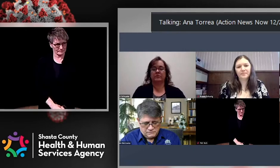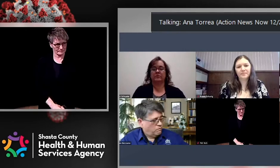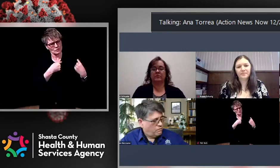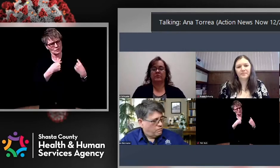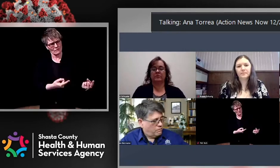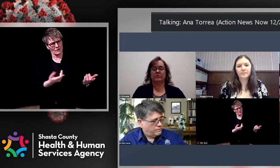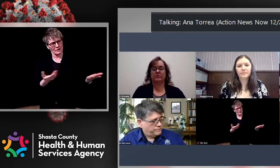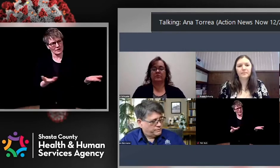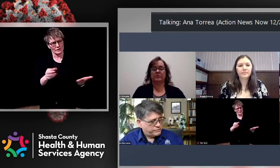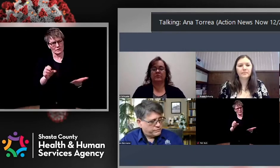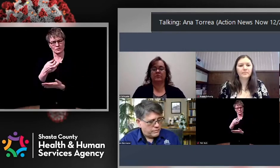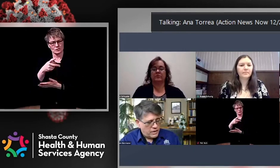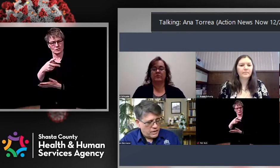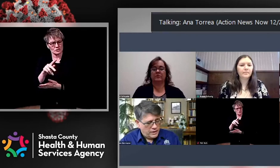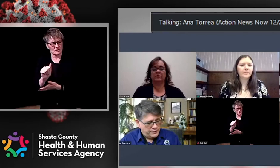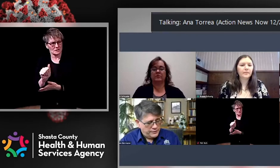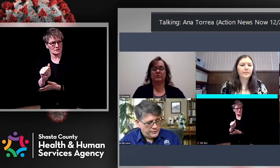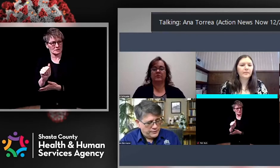County?